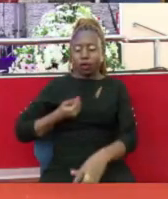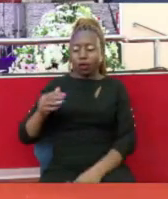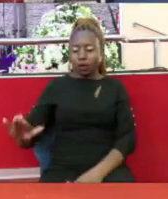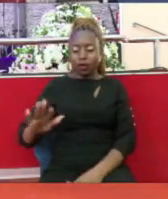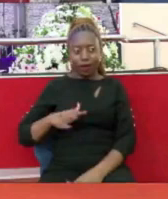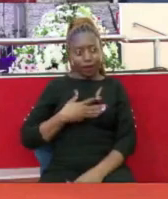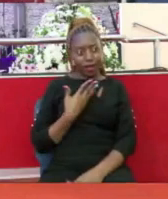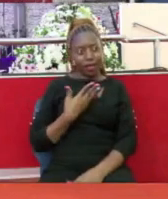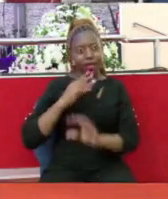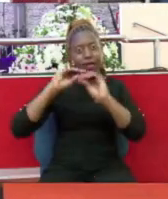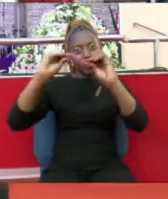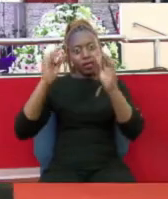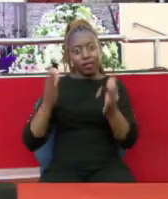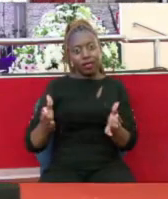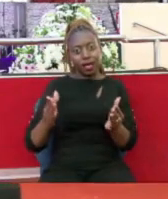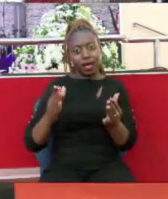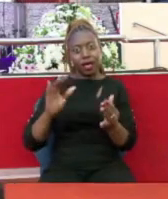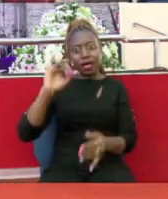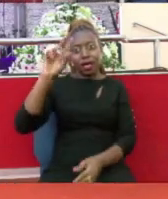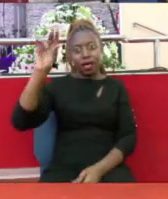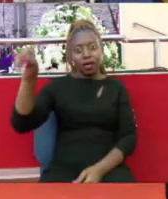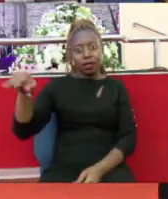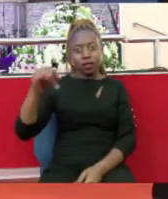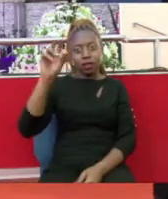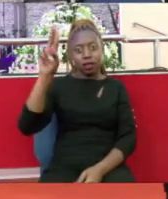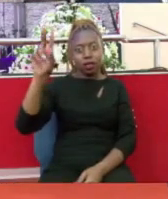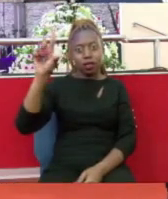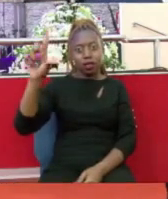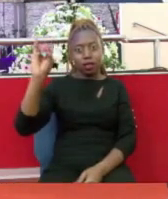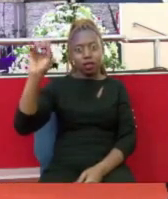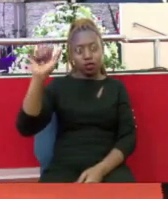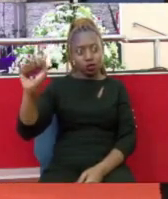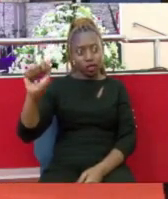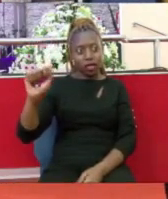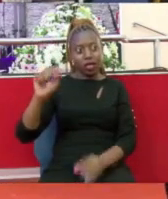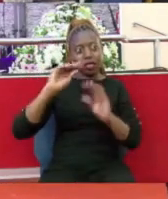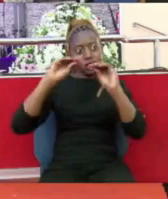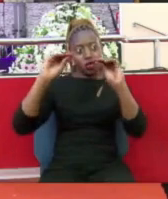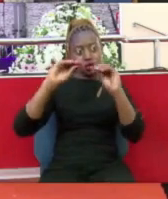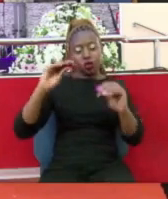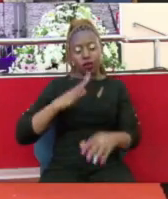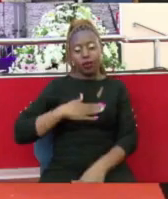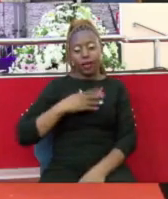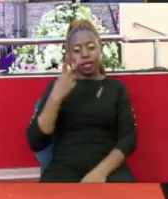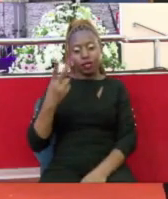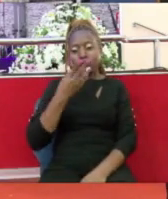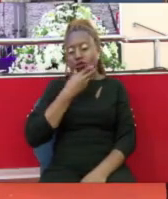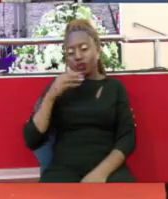Julia. Mwalimu Julia. Taught my 2 sons. Akawafunza watoto wangu wawili. And the others. Na